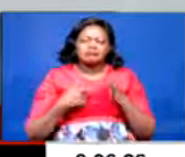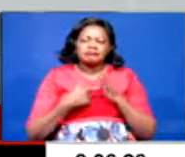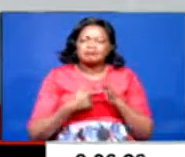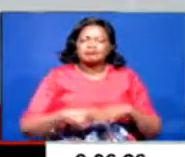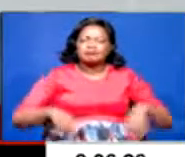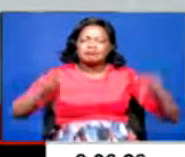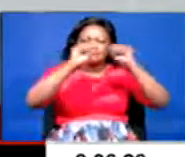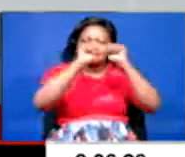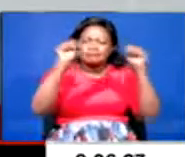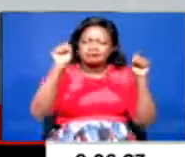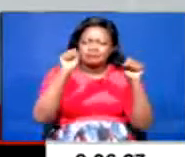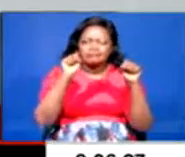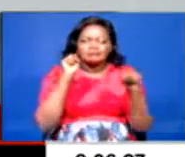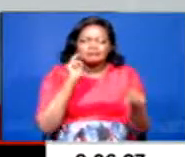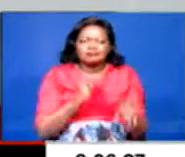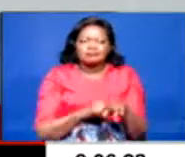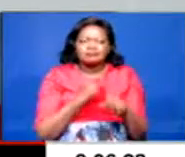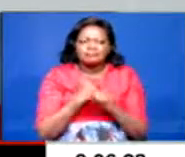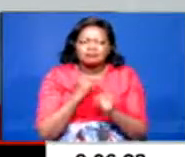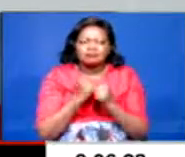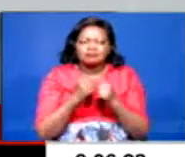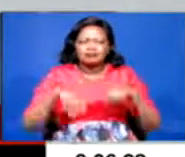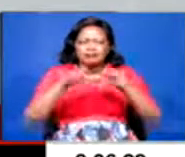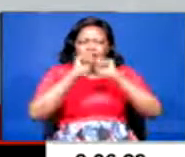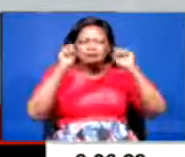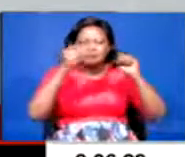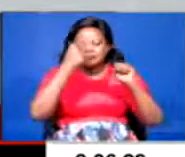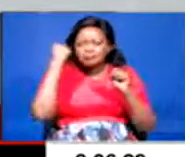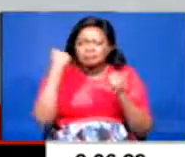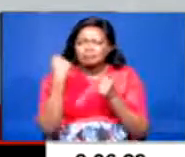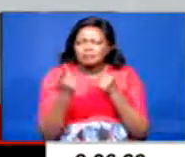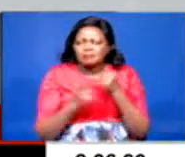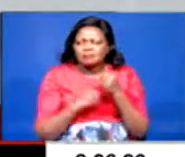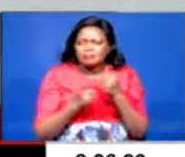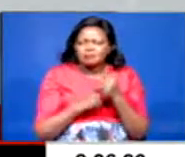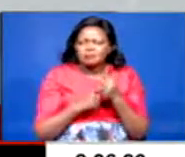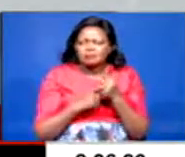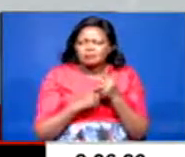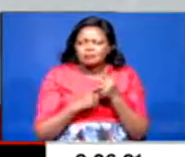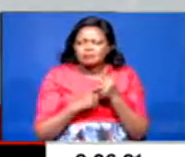agreed with the presidential, because the thing has got 6 counterfoils, the RO retains